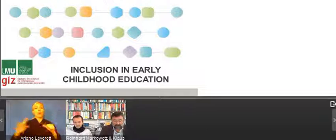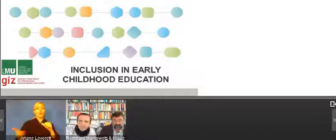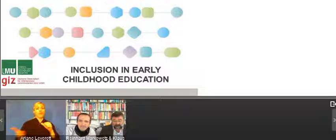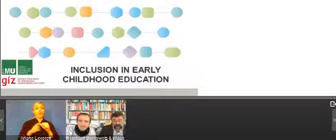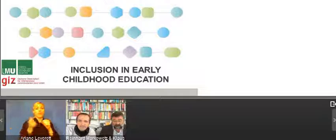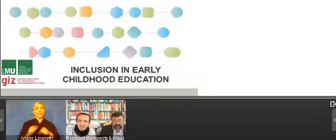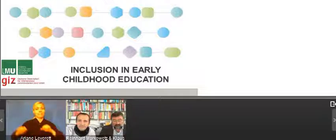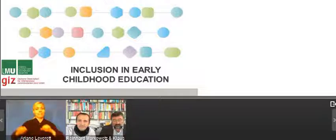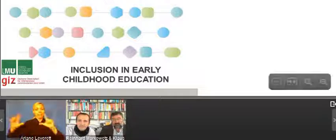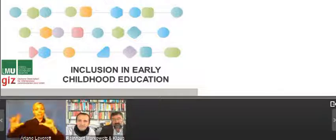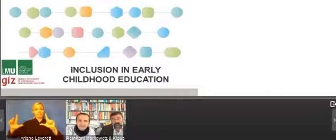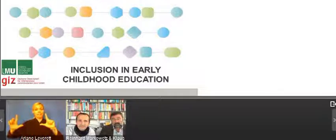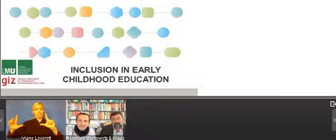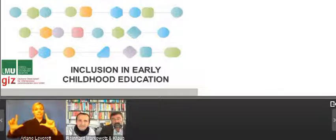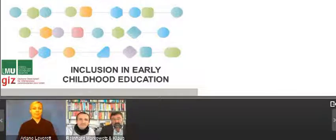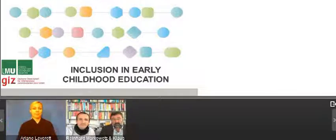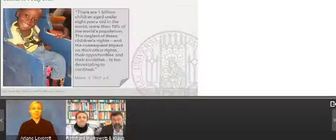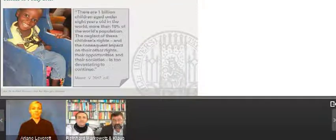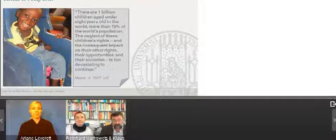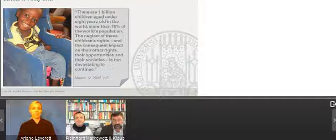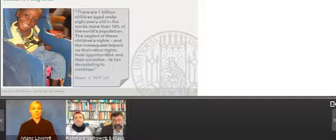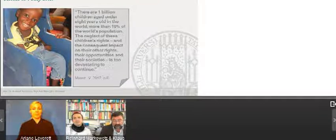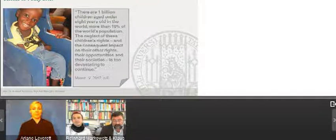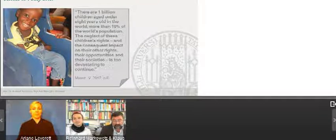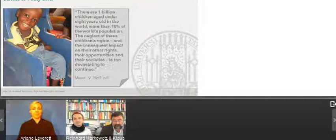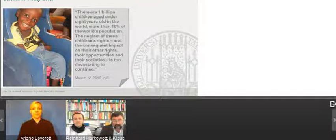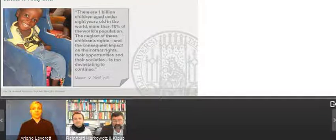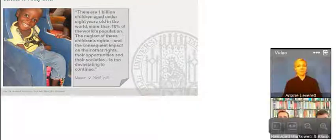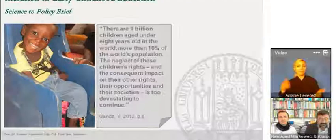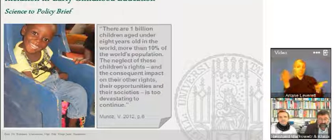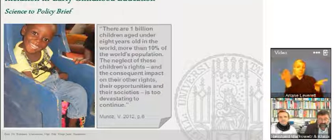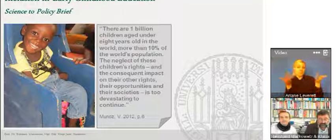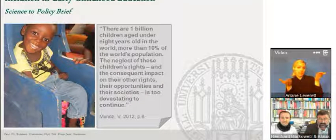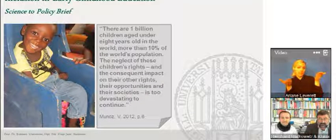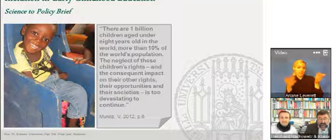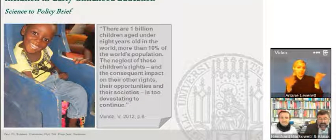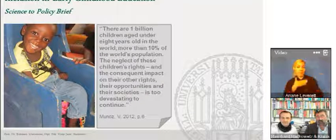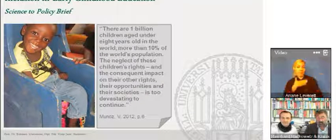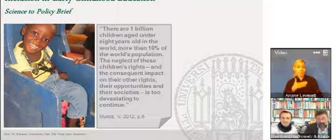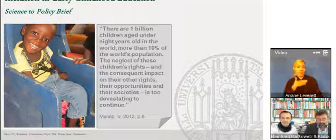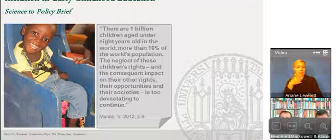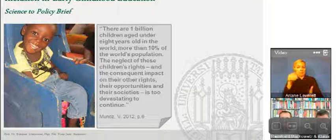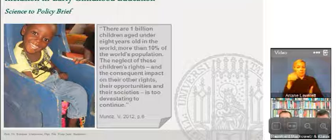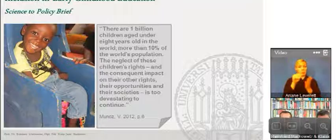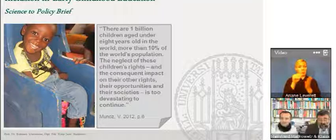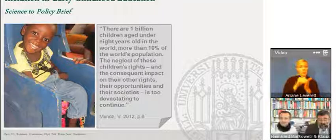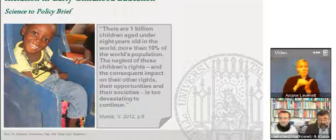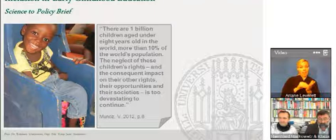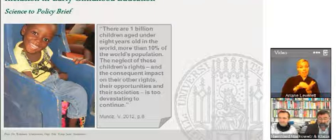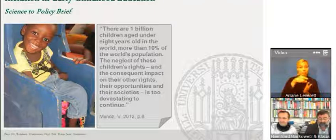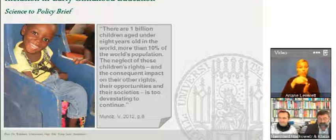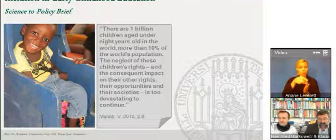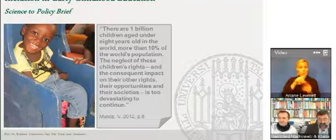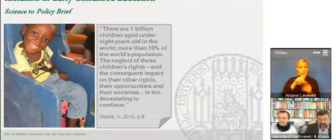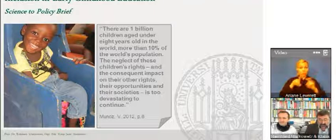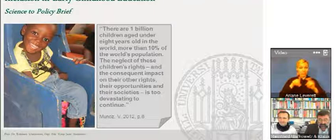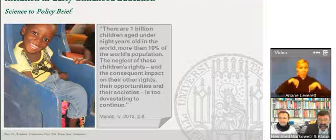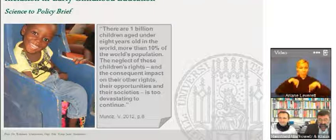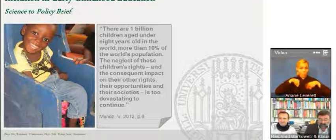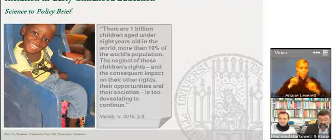Okay, our topic and theme today is early childhood education. Let us look